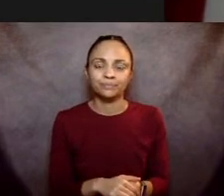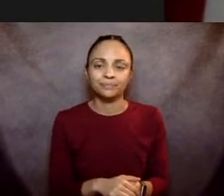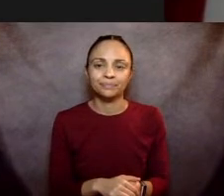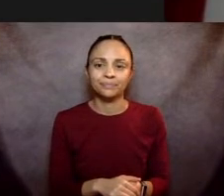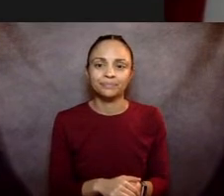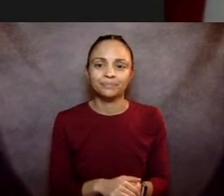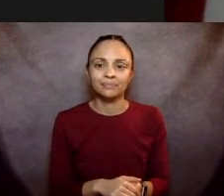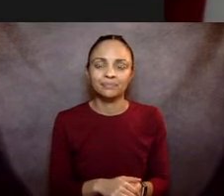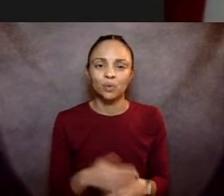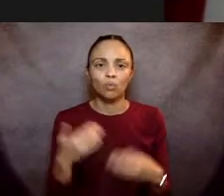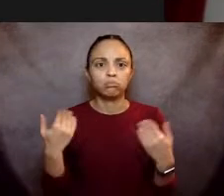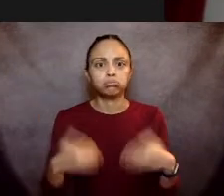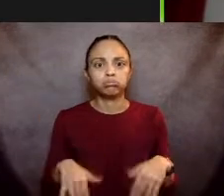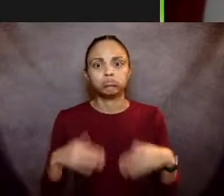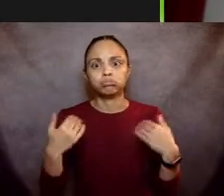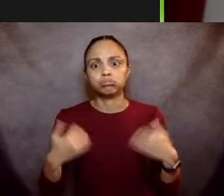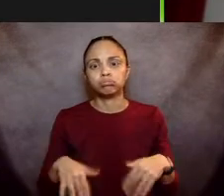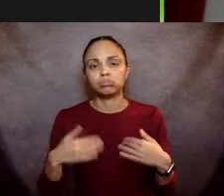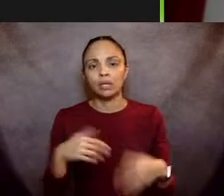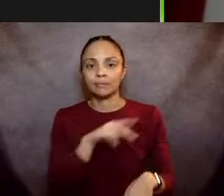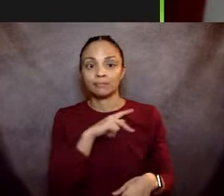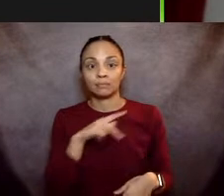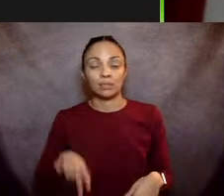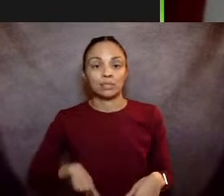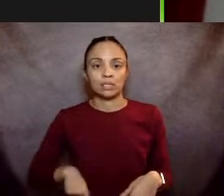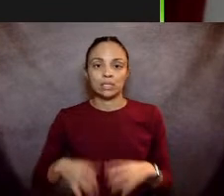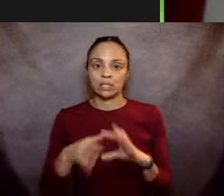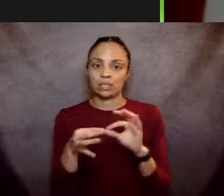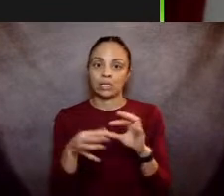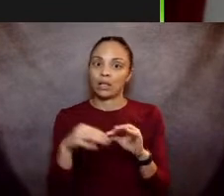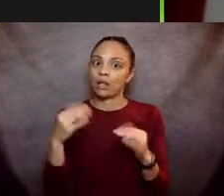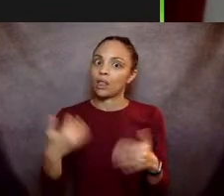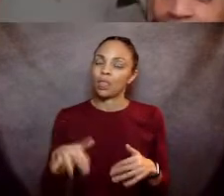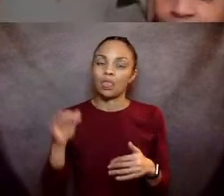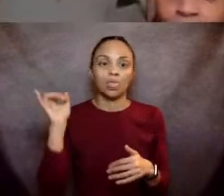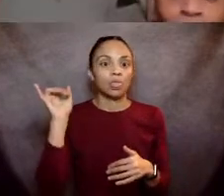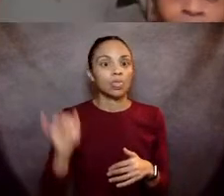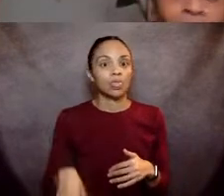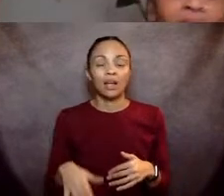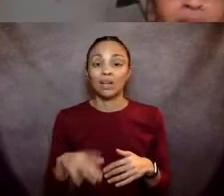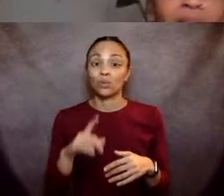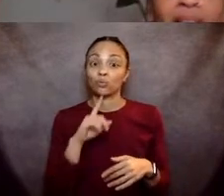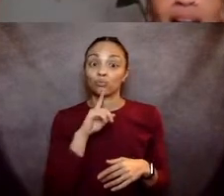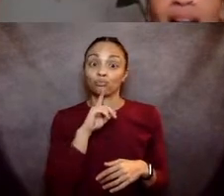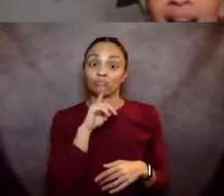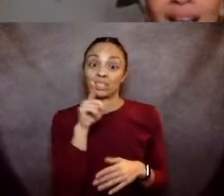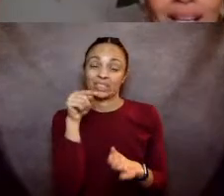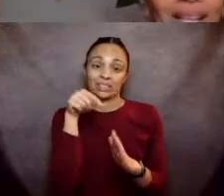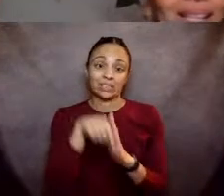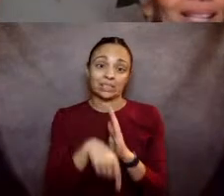That's a loaded question. It is. But look what your elders already said. Oh, wow.